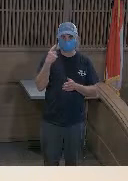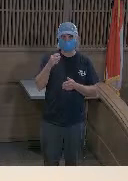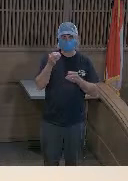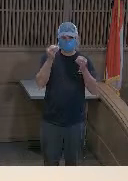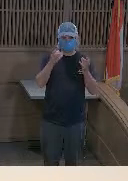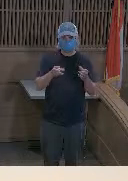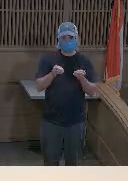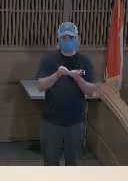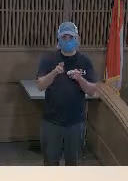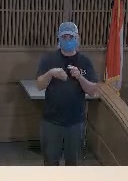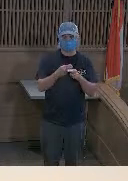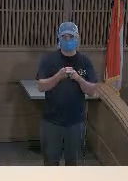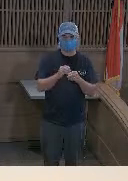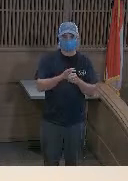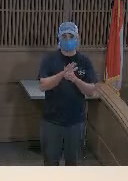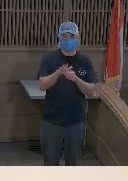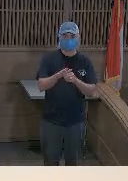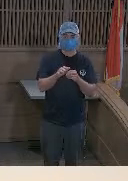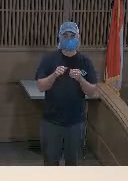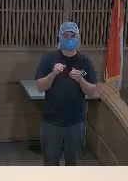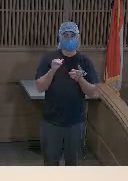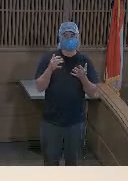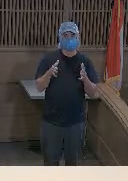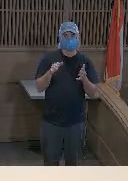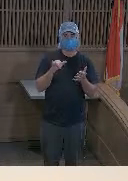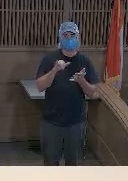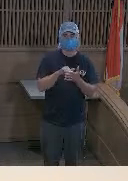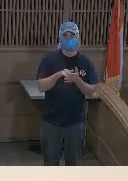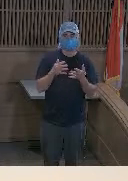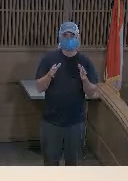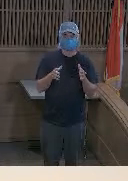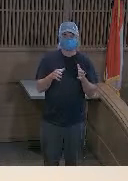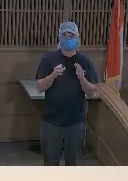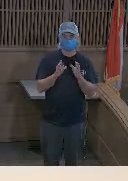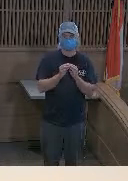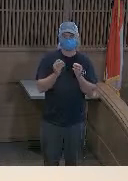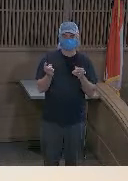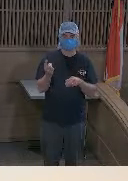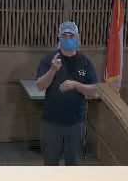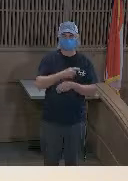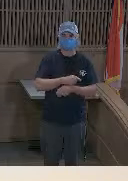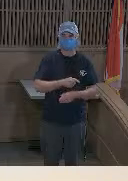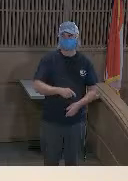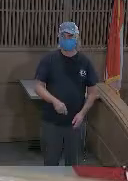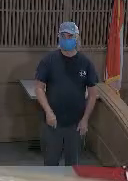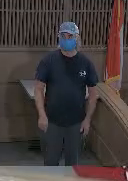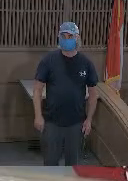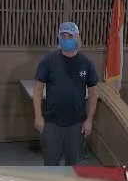updates on COVID-19. With that, that ends our press briefing for today. Thank you.